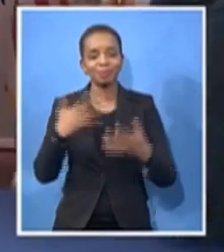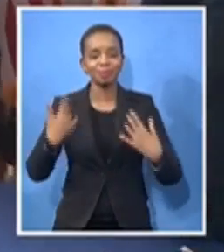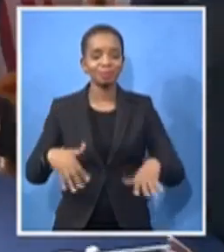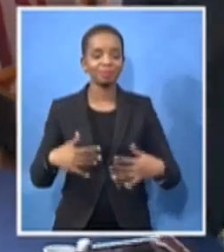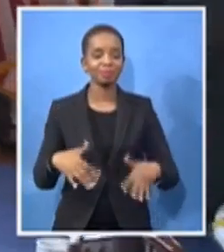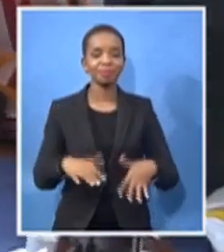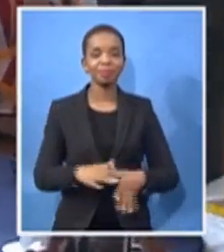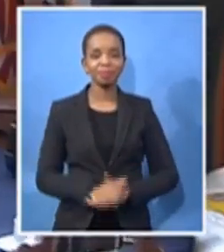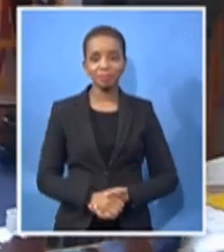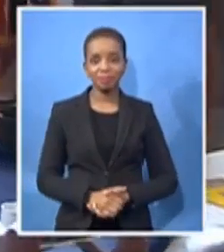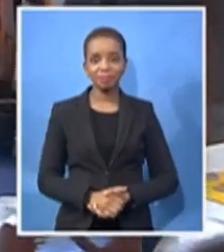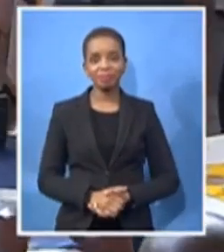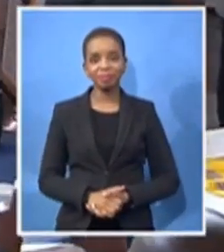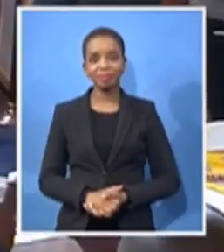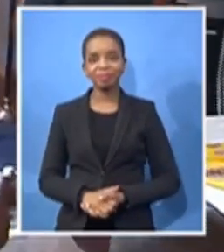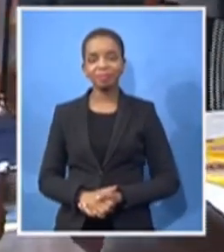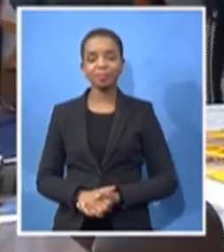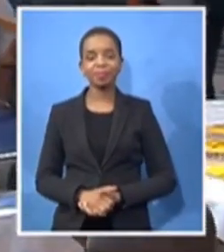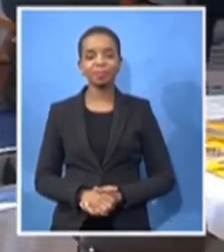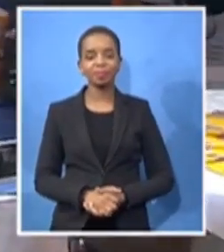Yes.